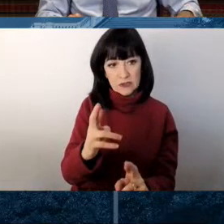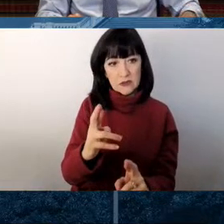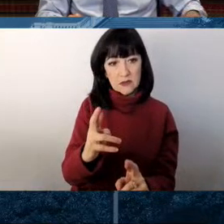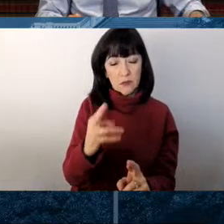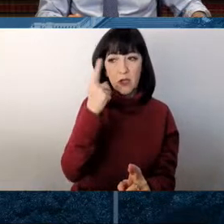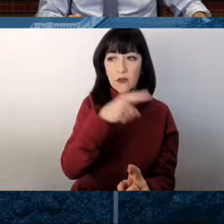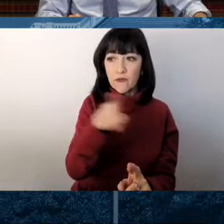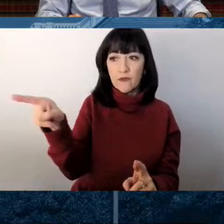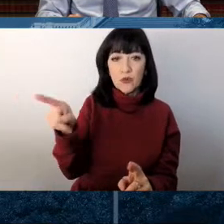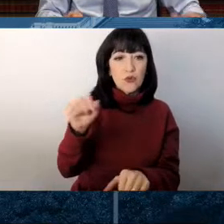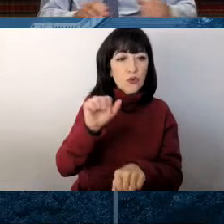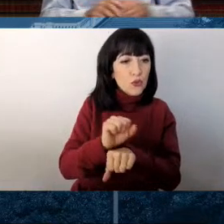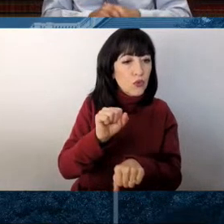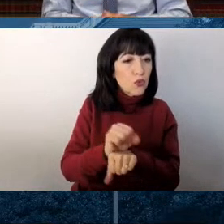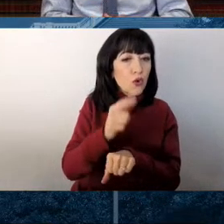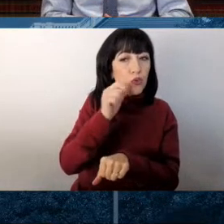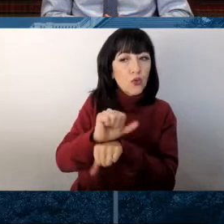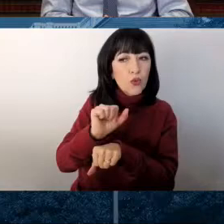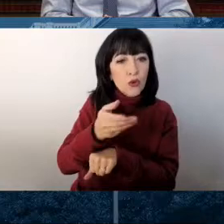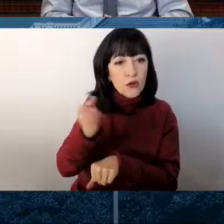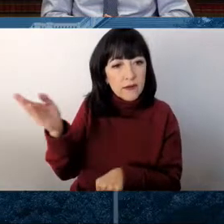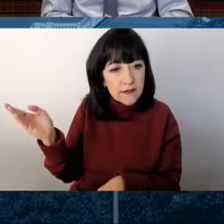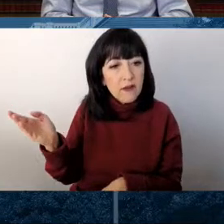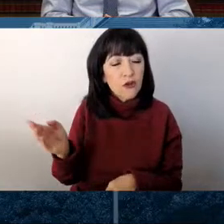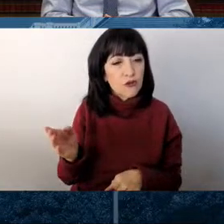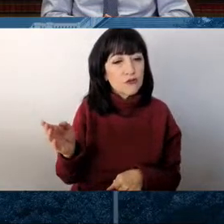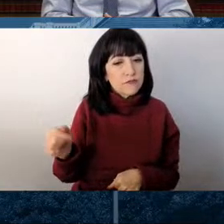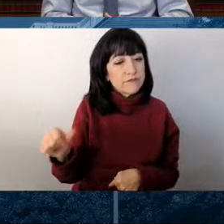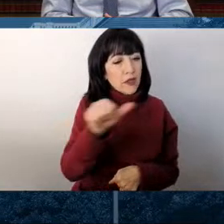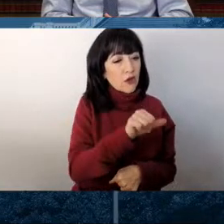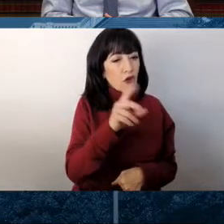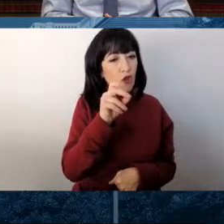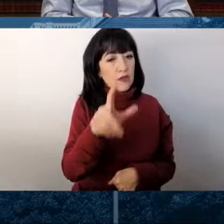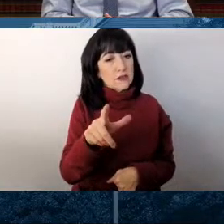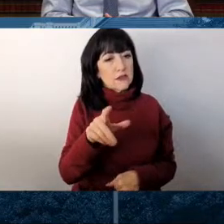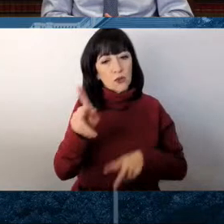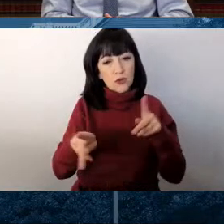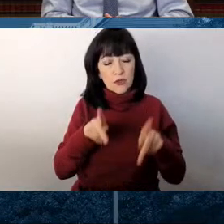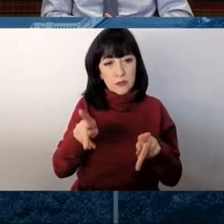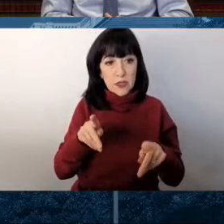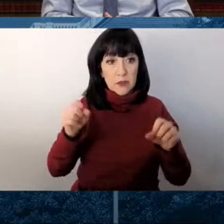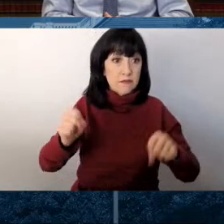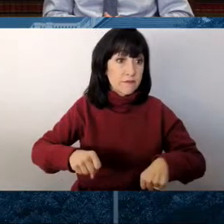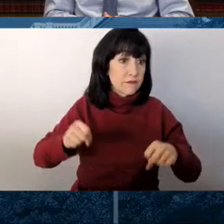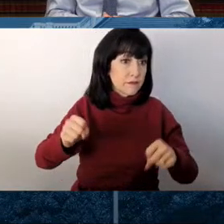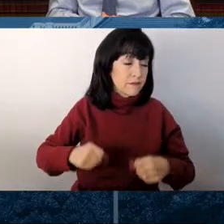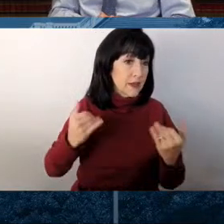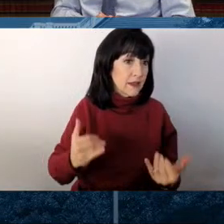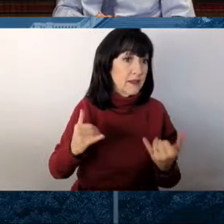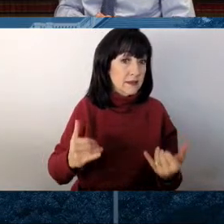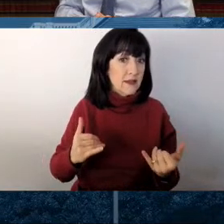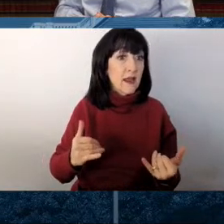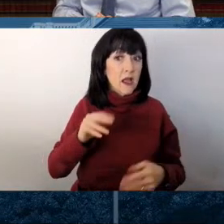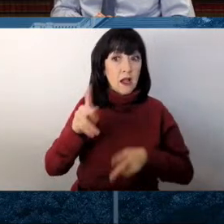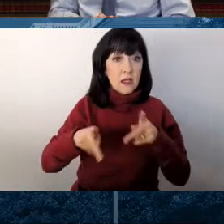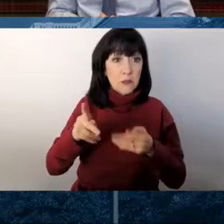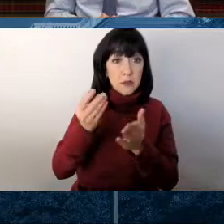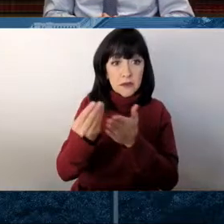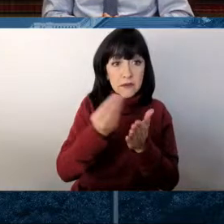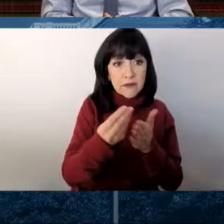fellow citizens. There has been a real demand for masks. Dr. Rattay is going to talk about a little bit more about how